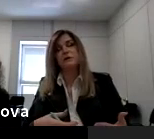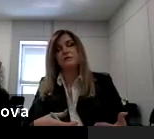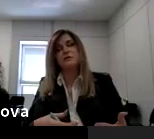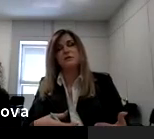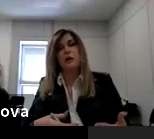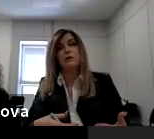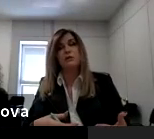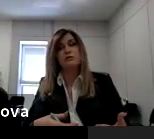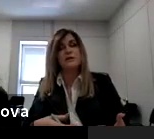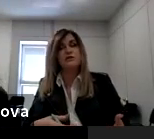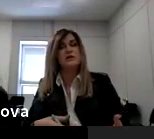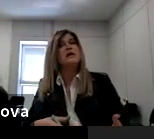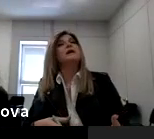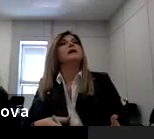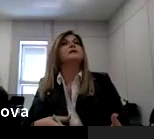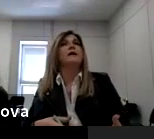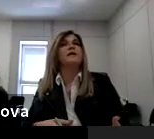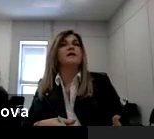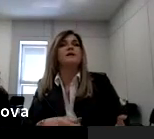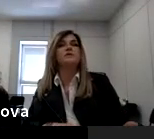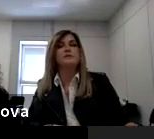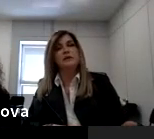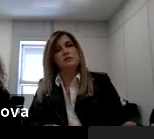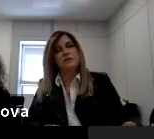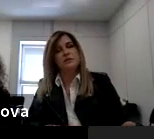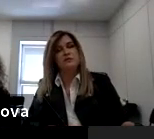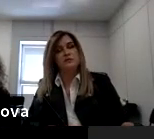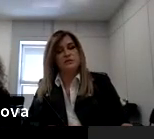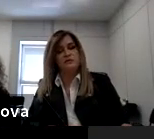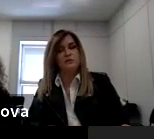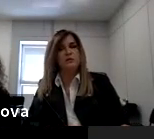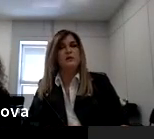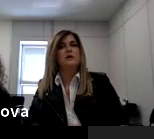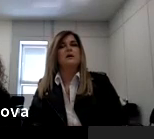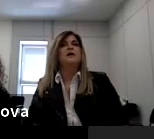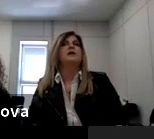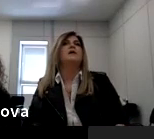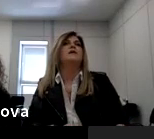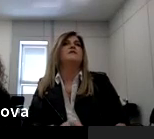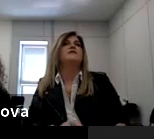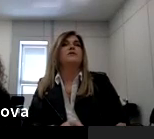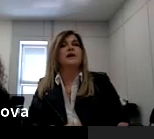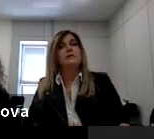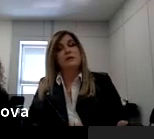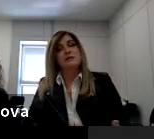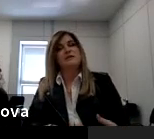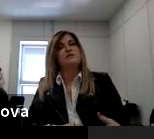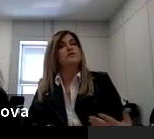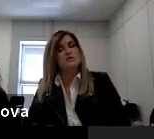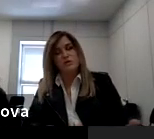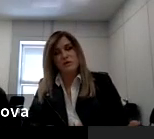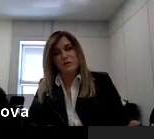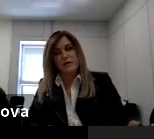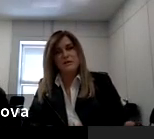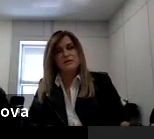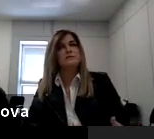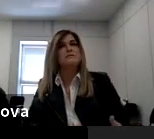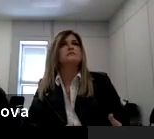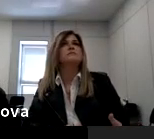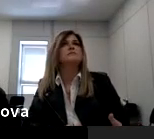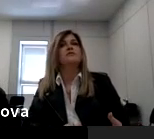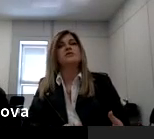briefly about our model range. And I think it will be interesting, first of all, for the companies that wants to work with